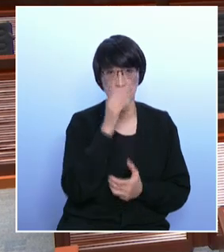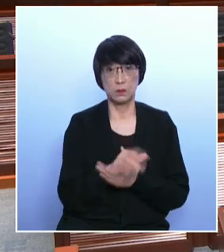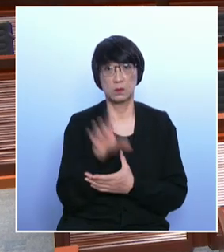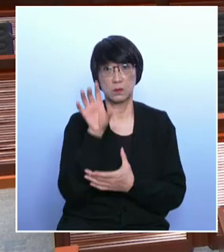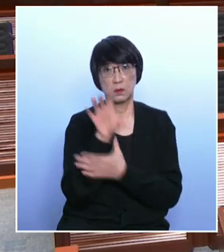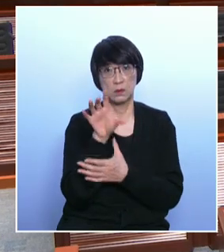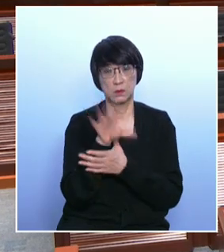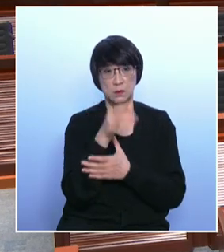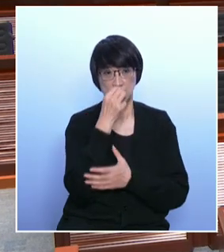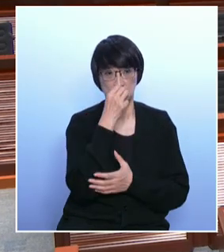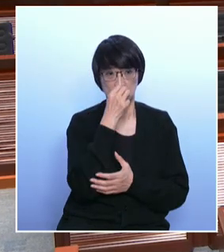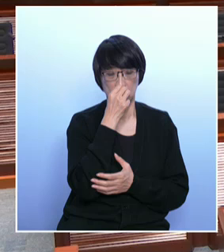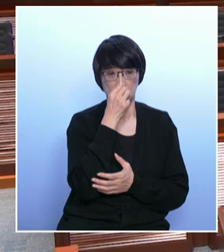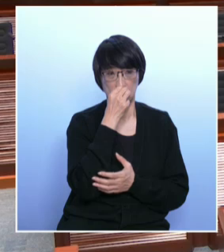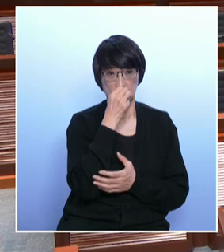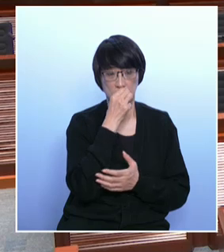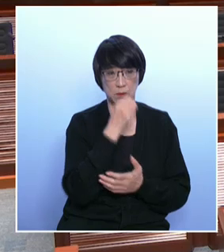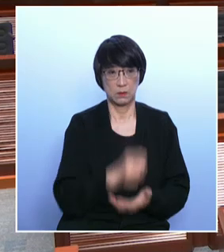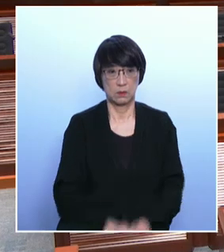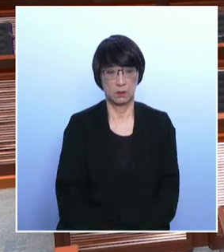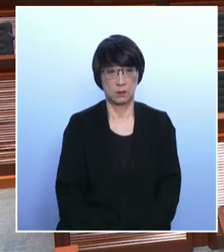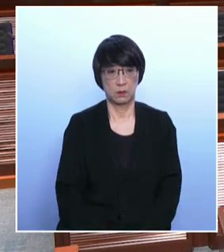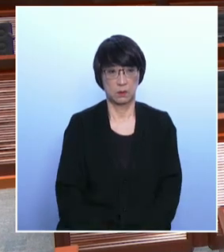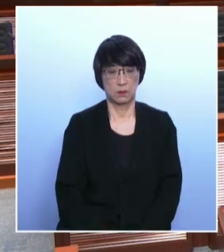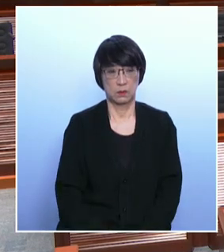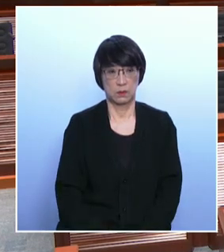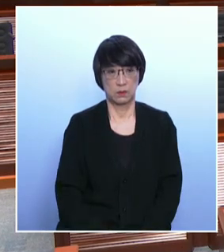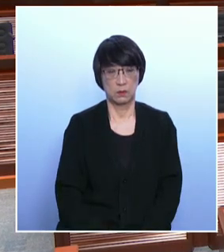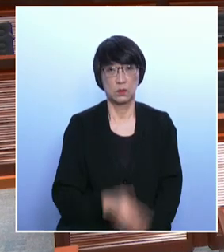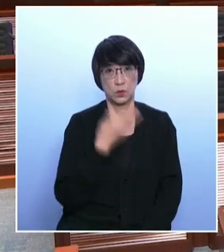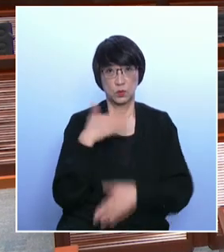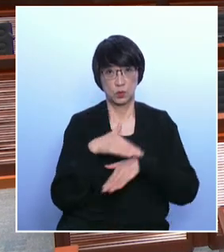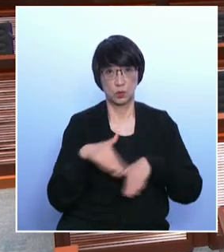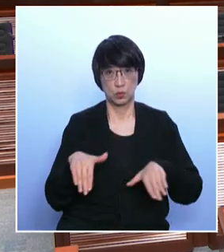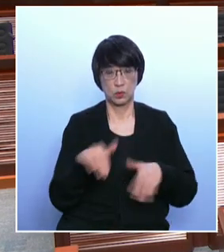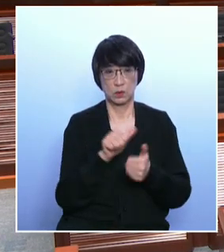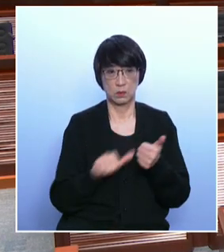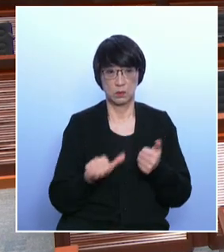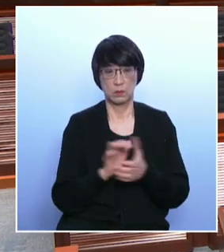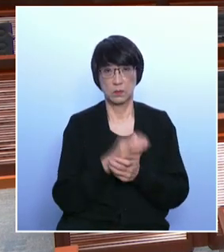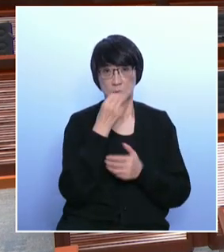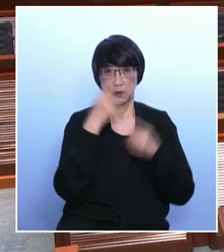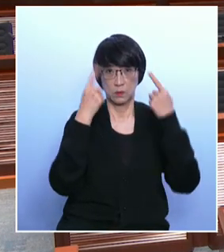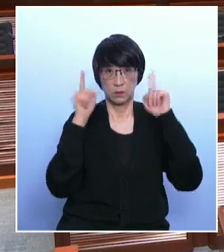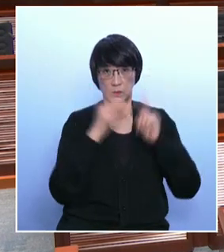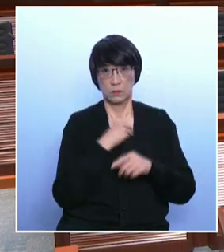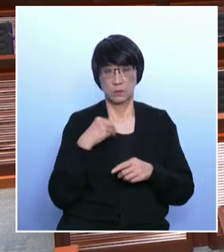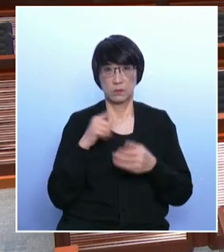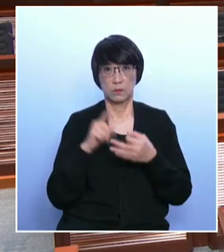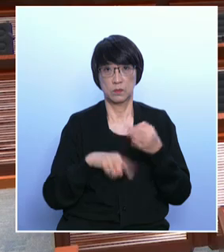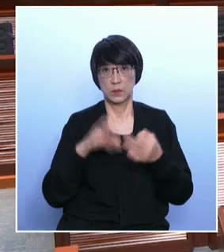We have a PowerPoint slide. Yes. Good morning.